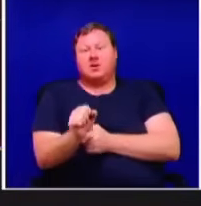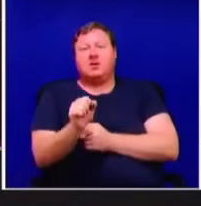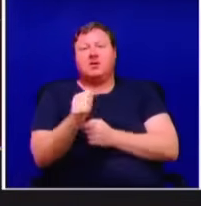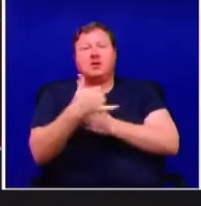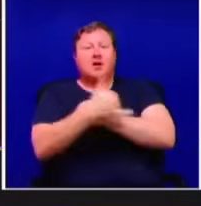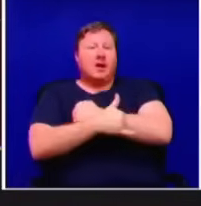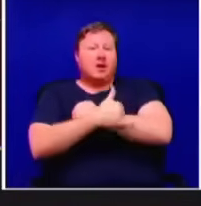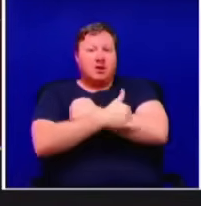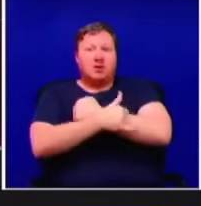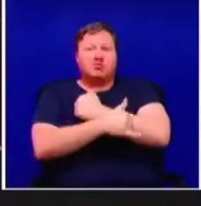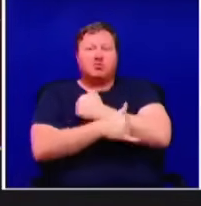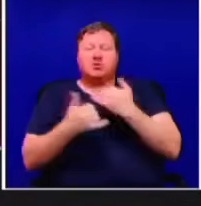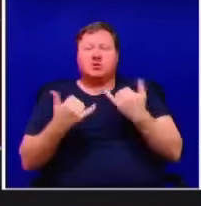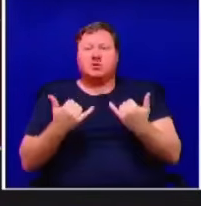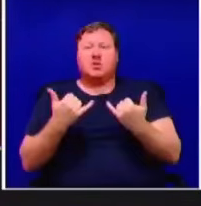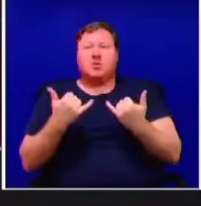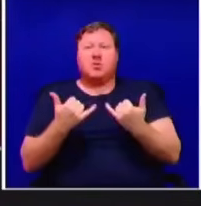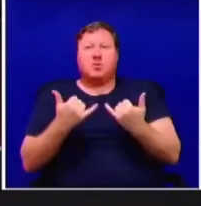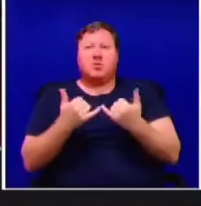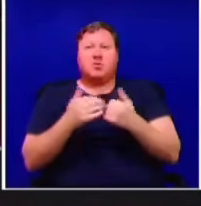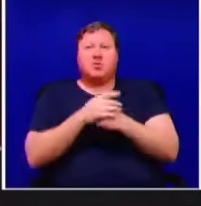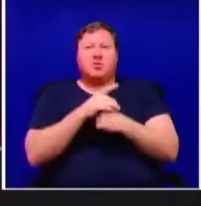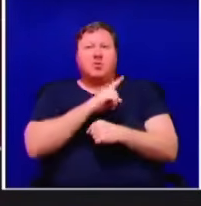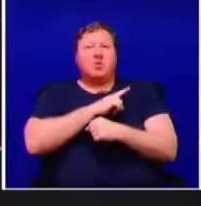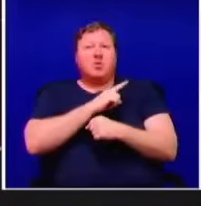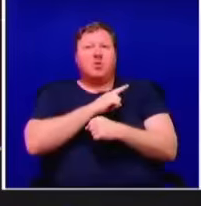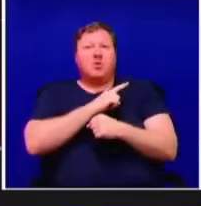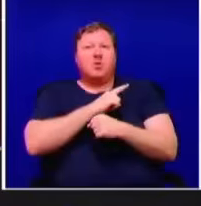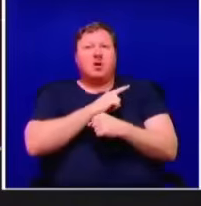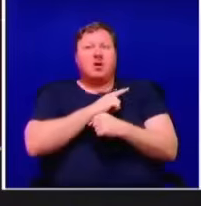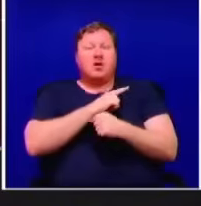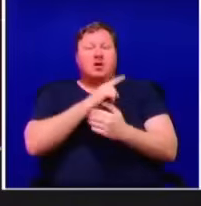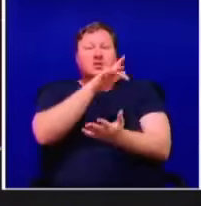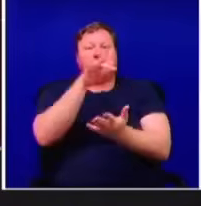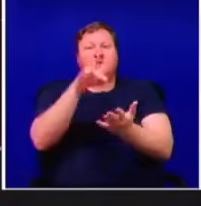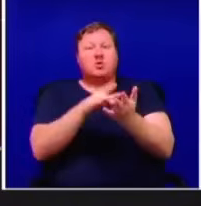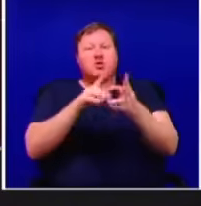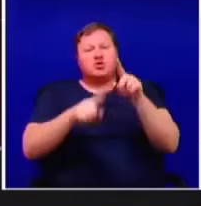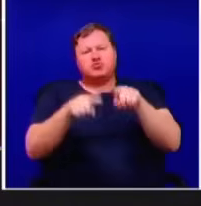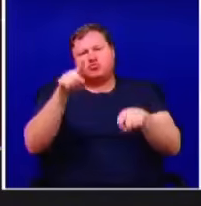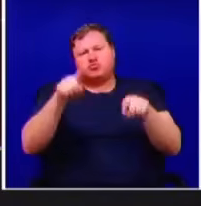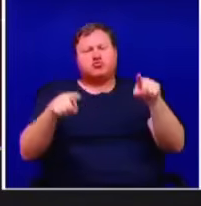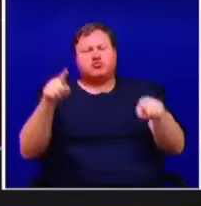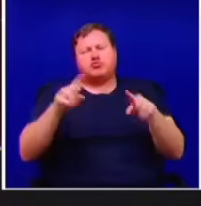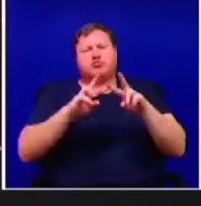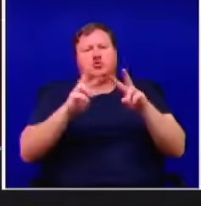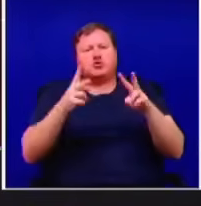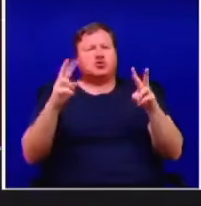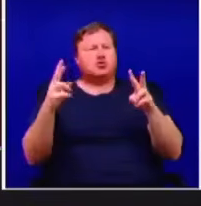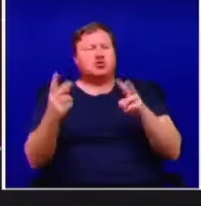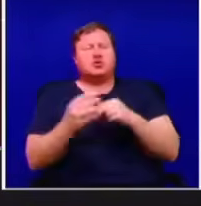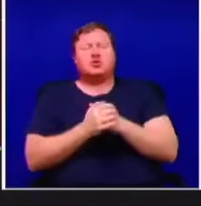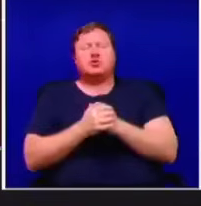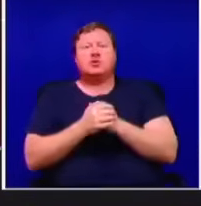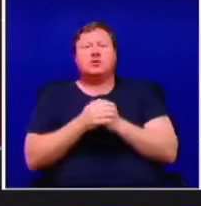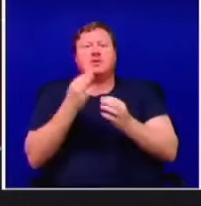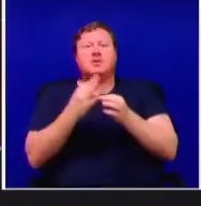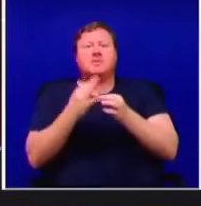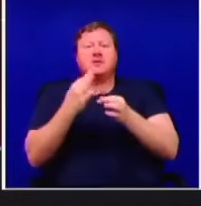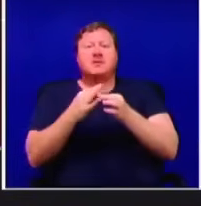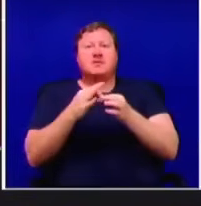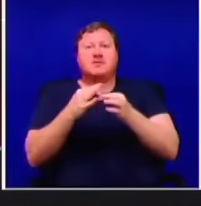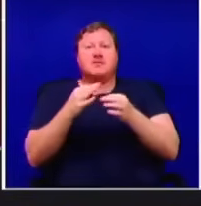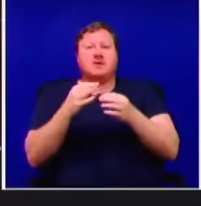days, because the geopolitical situation has changed so much, are scratching their heads so